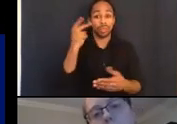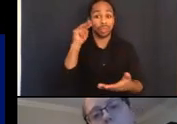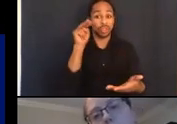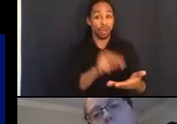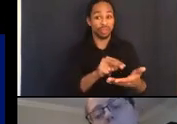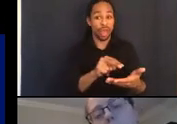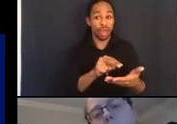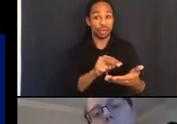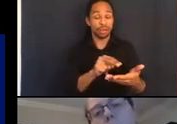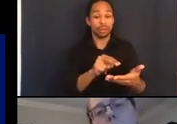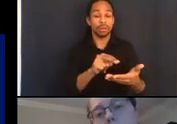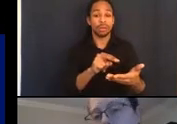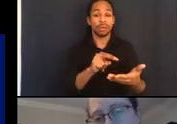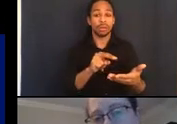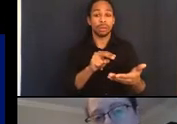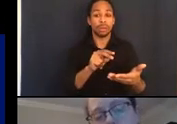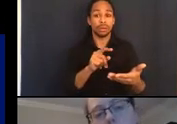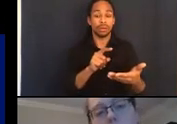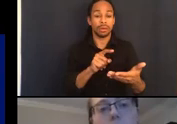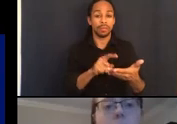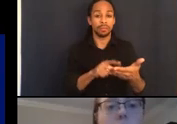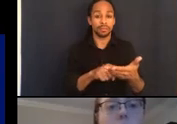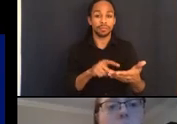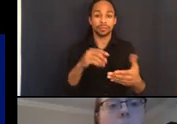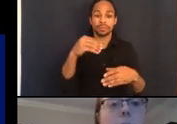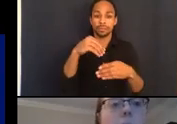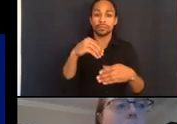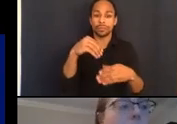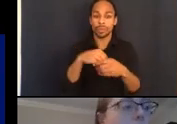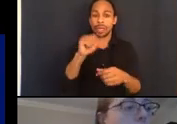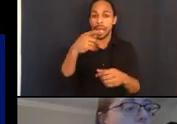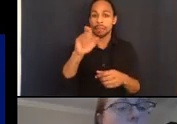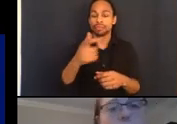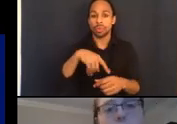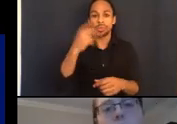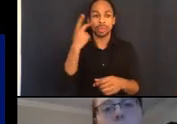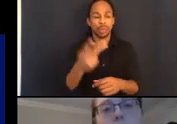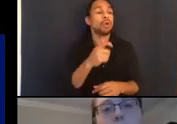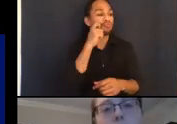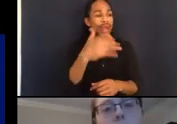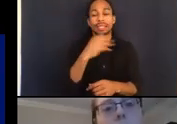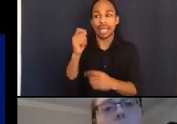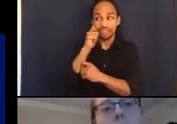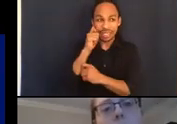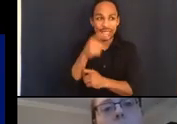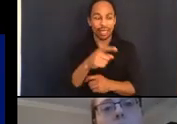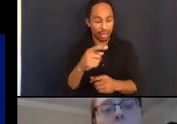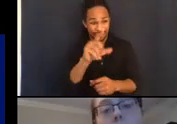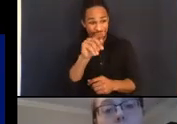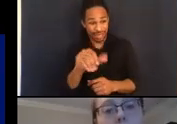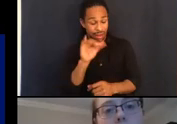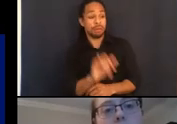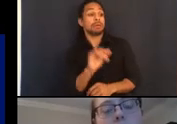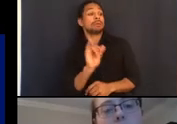data in early April about their cases by race and ethnicity. And I think that early data was really striking.